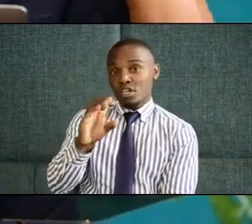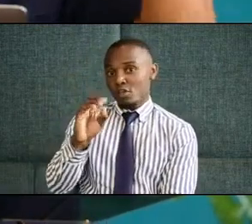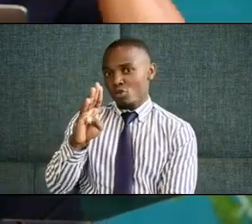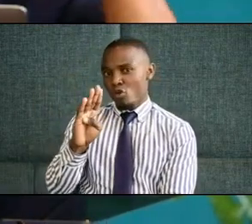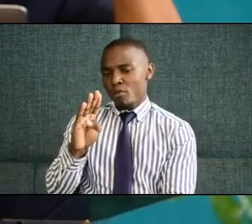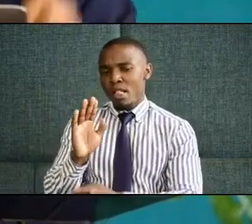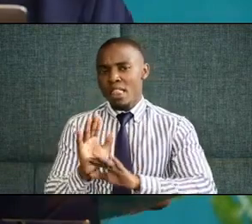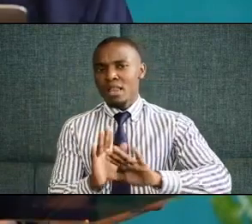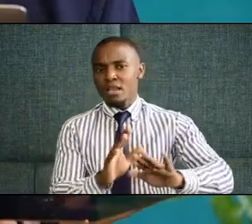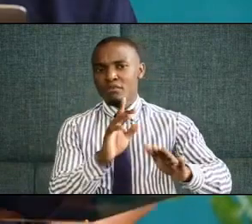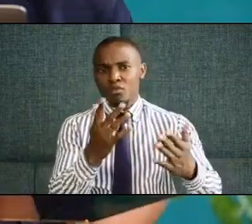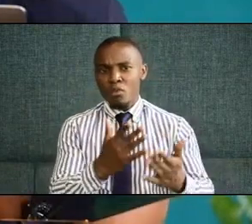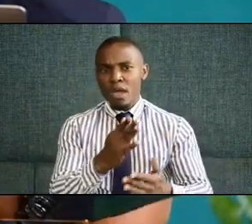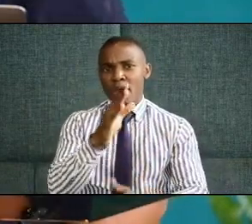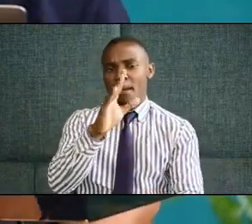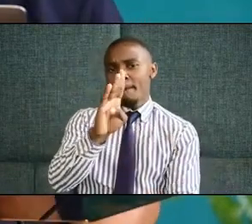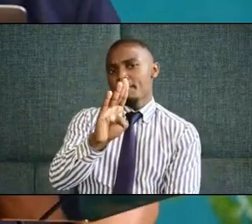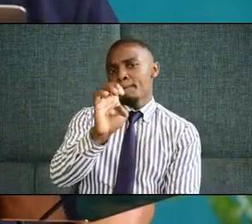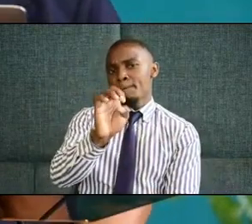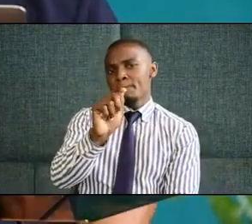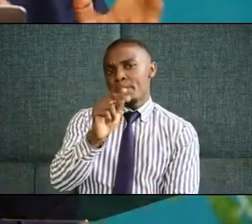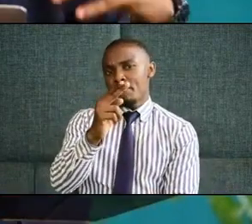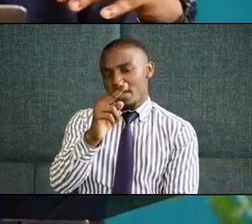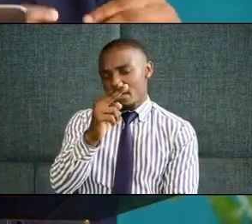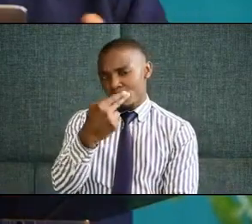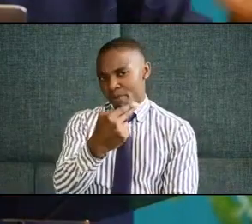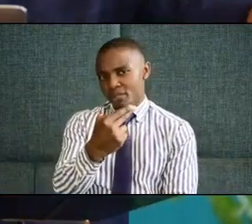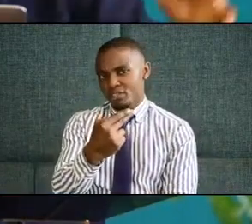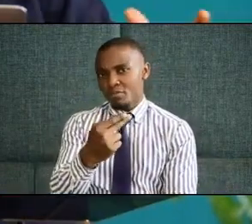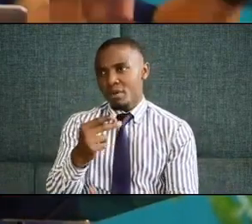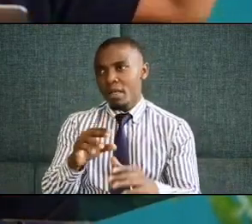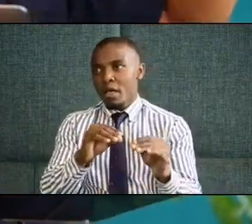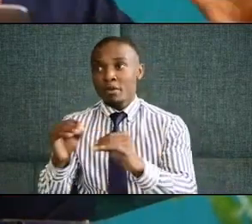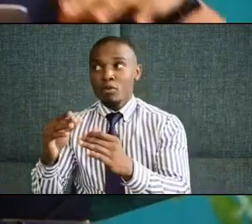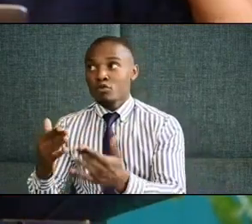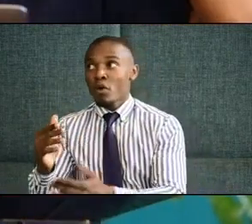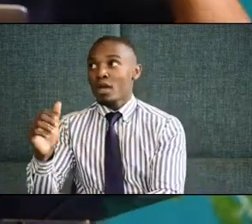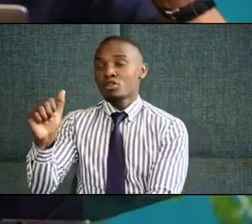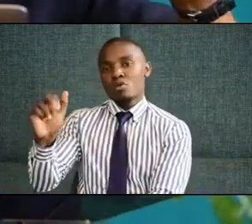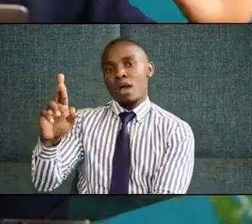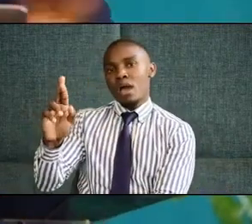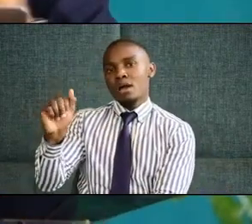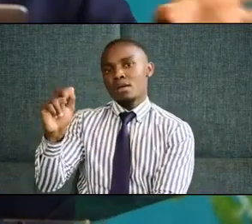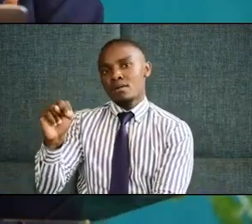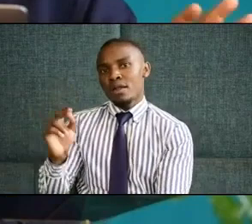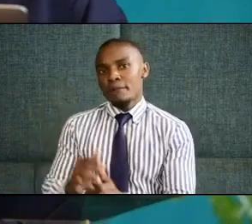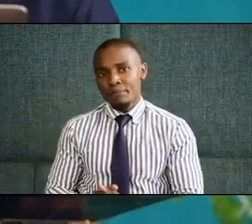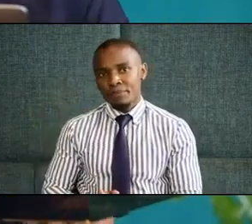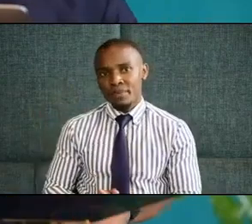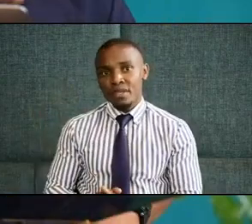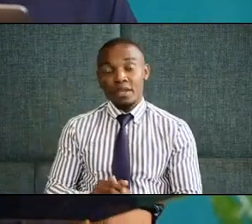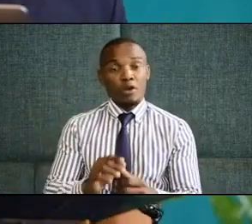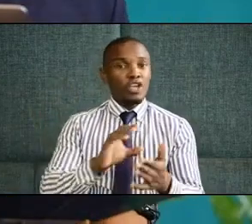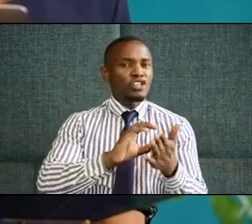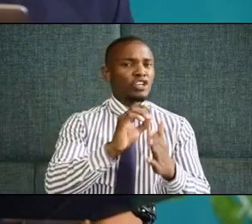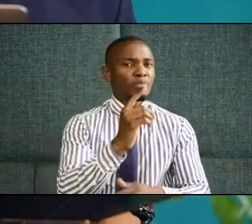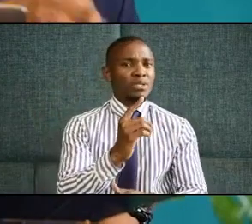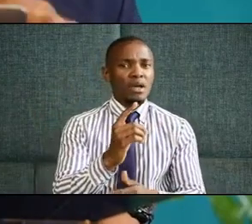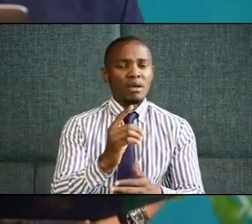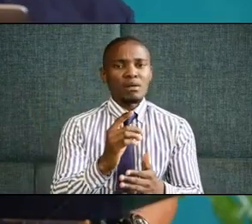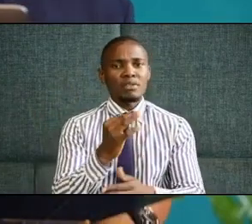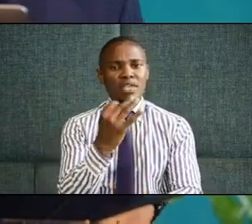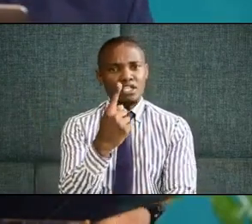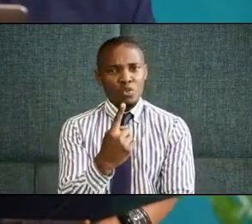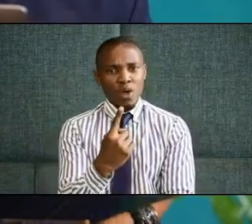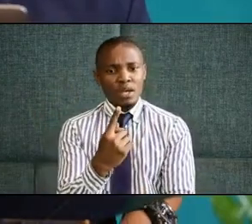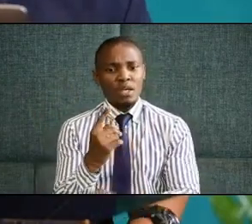from Beersheba to Haran. So after God told him in chapter 31, go, he refused to go. From chapter